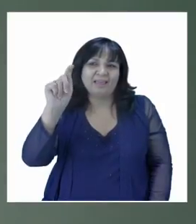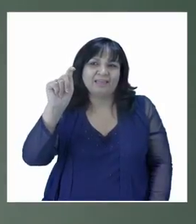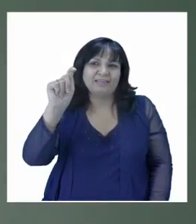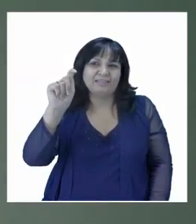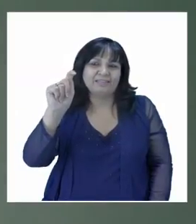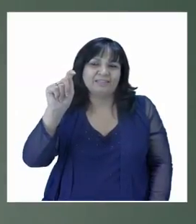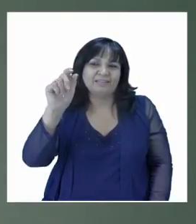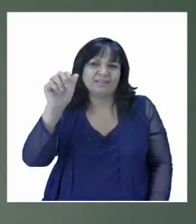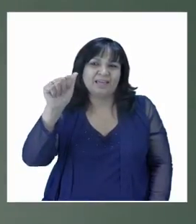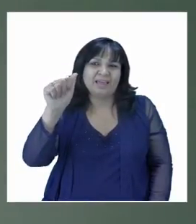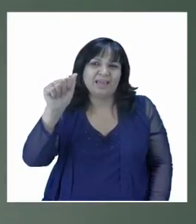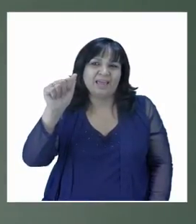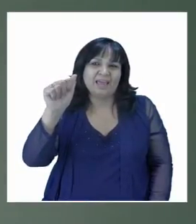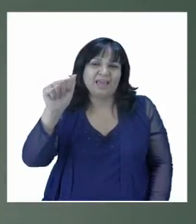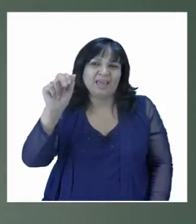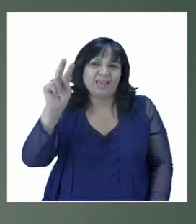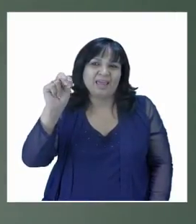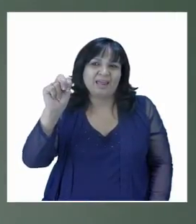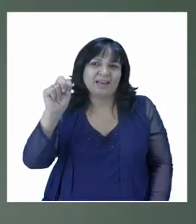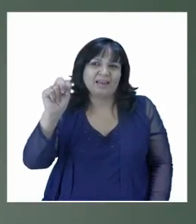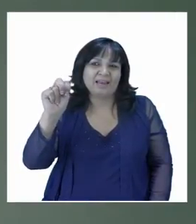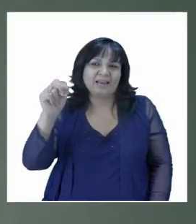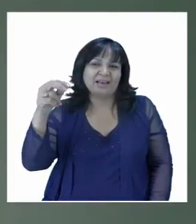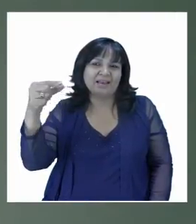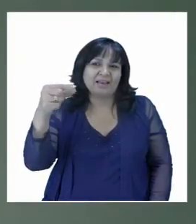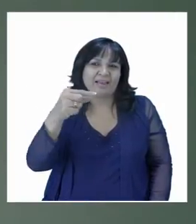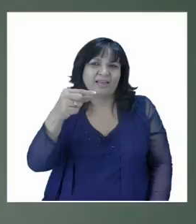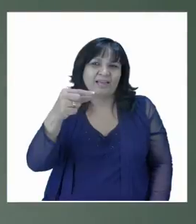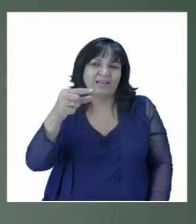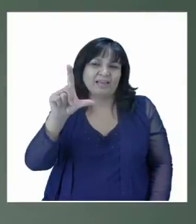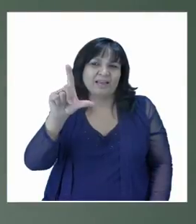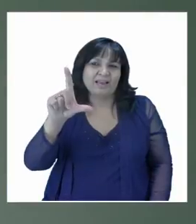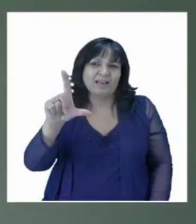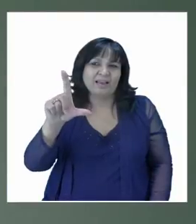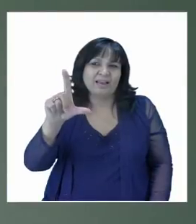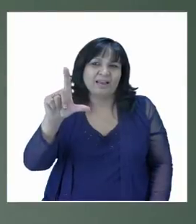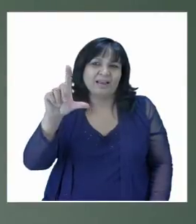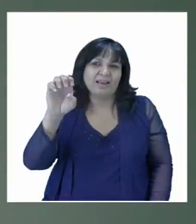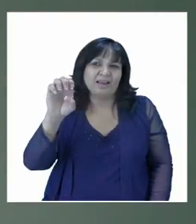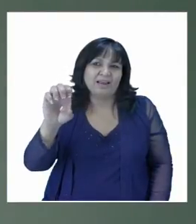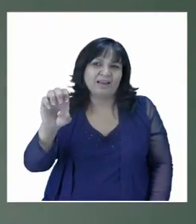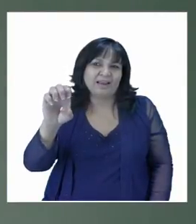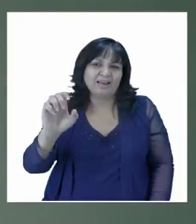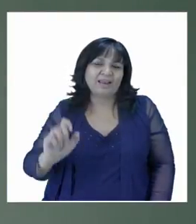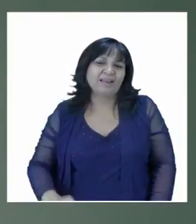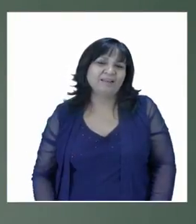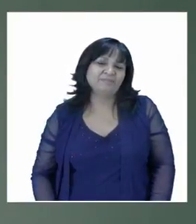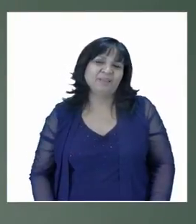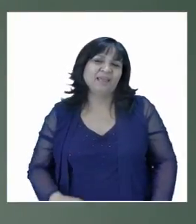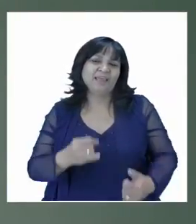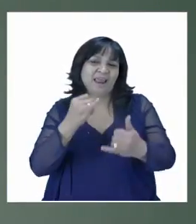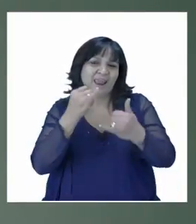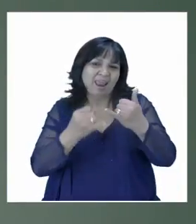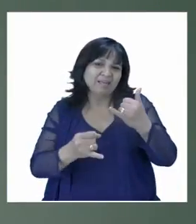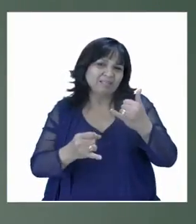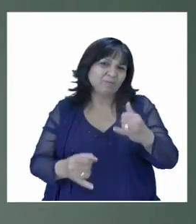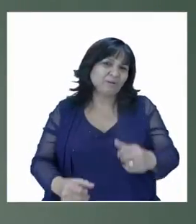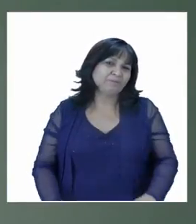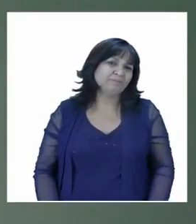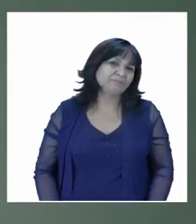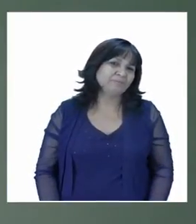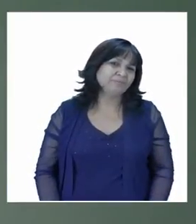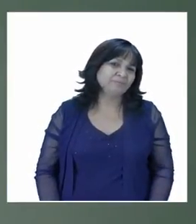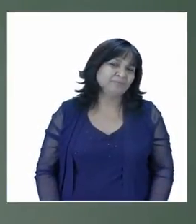Rectangle. Good job. And lastly, let us read this